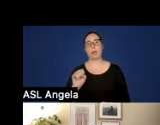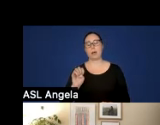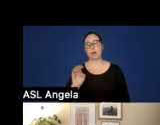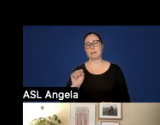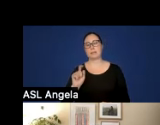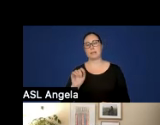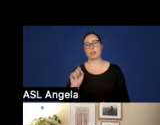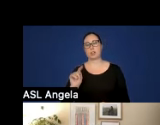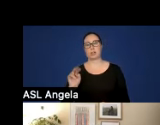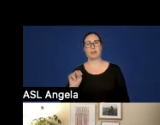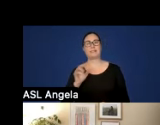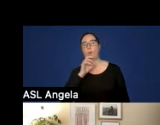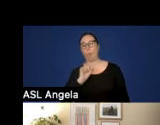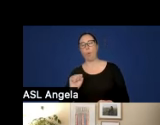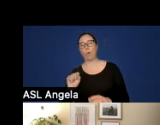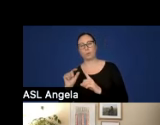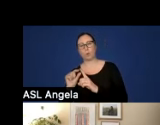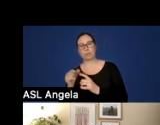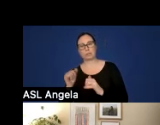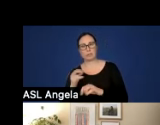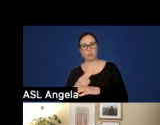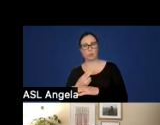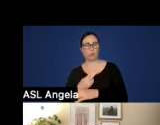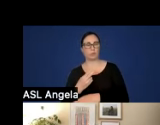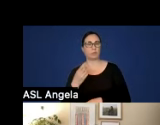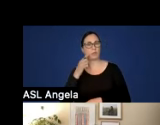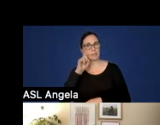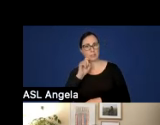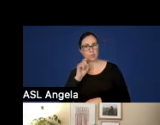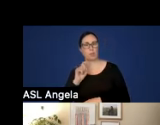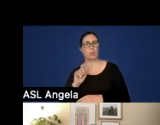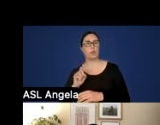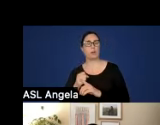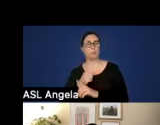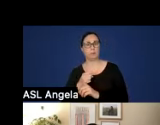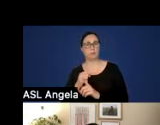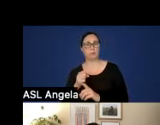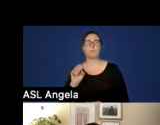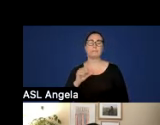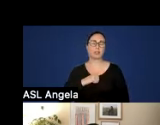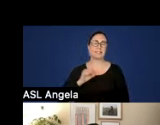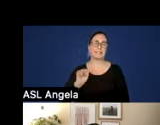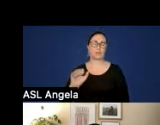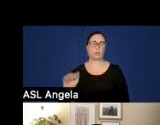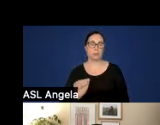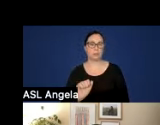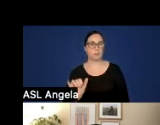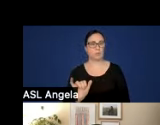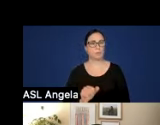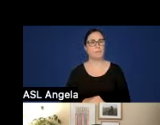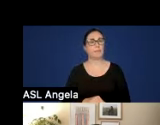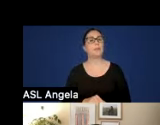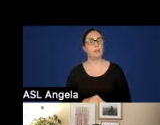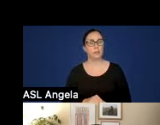Next slide, please. Thank you. There's also these more difficult to define and even difficult